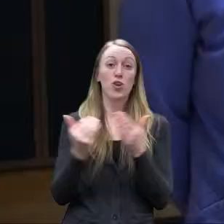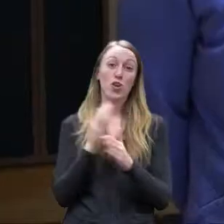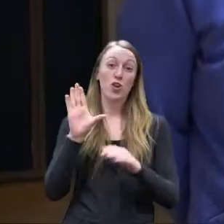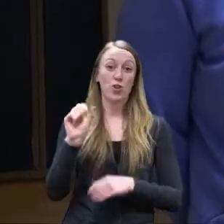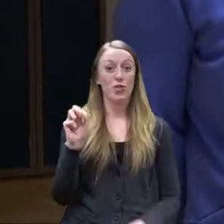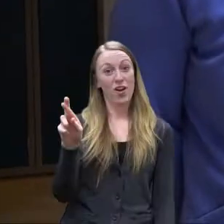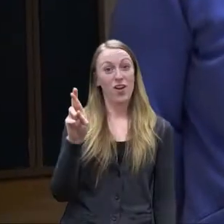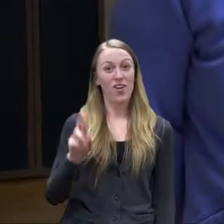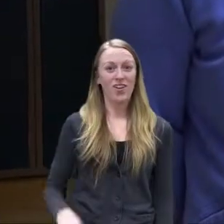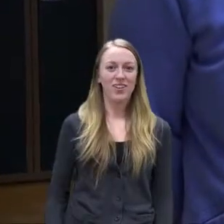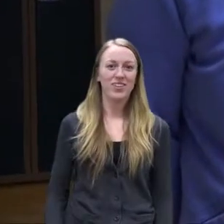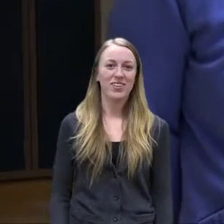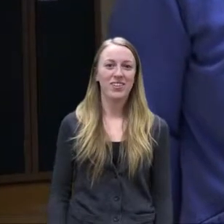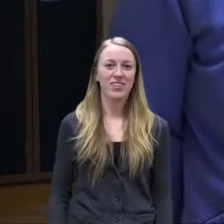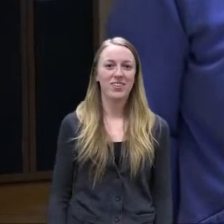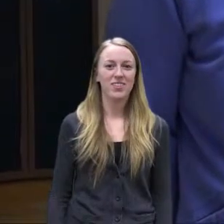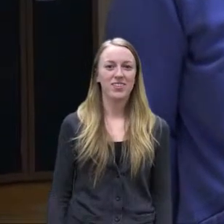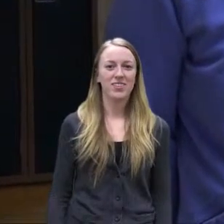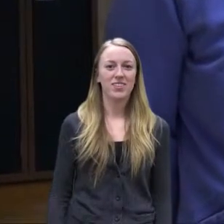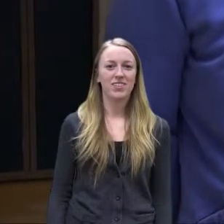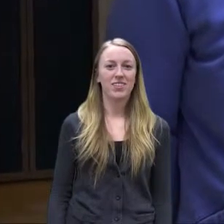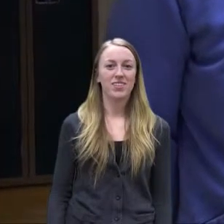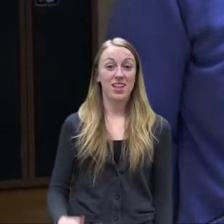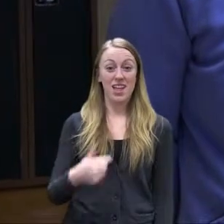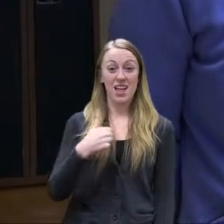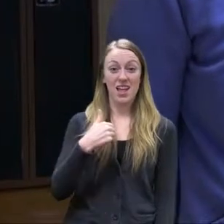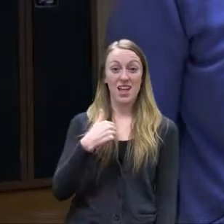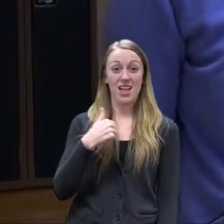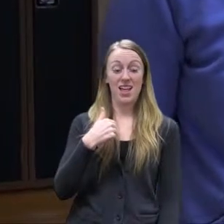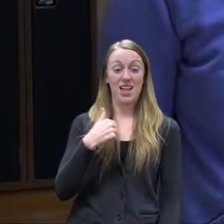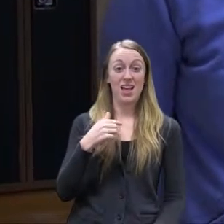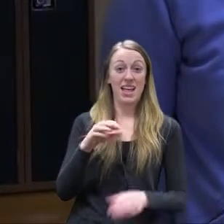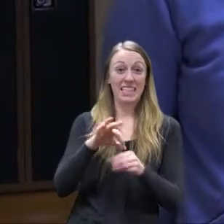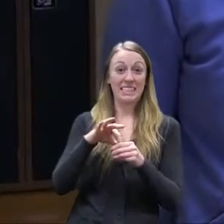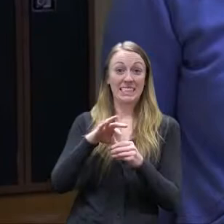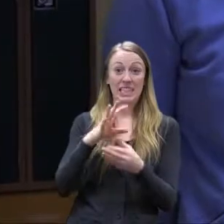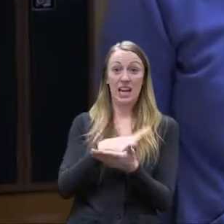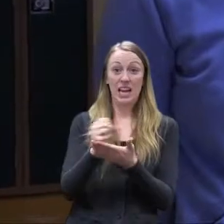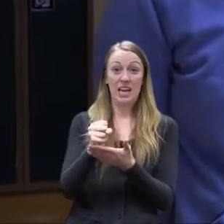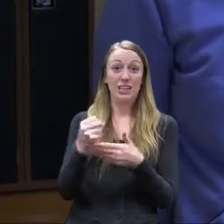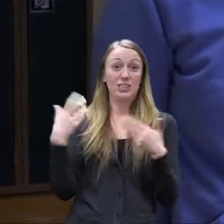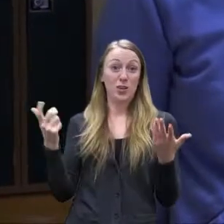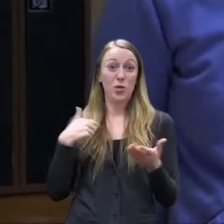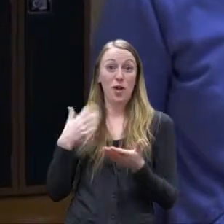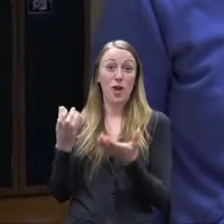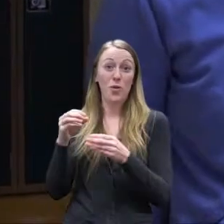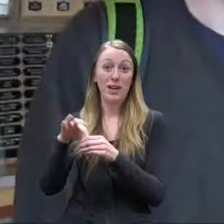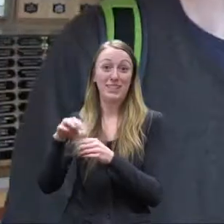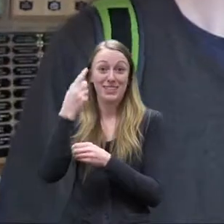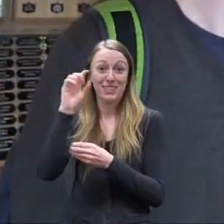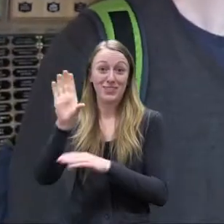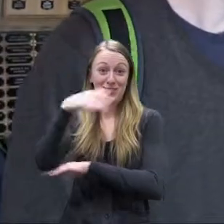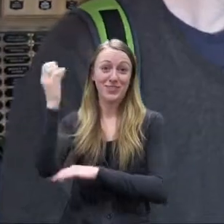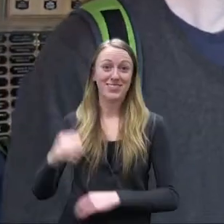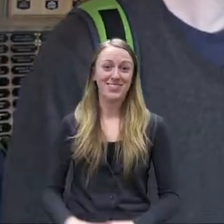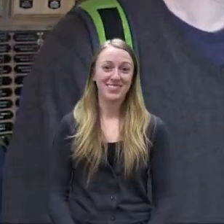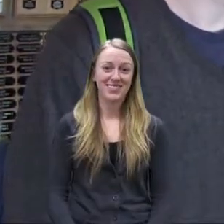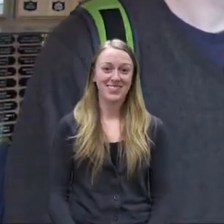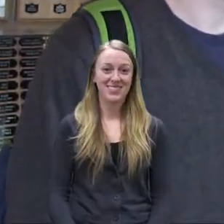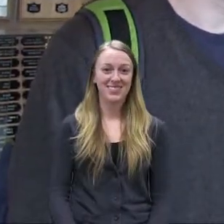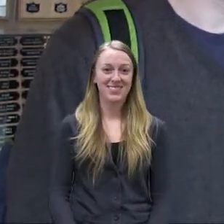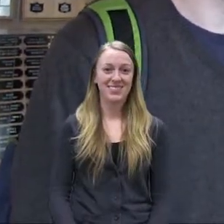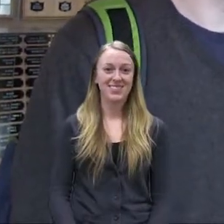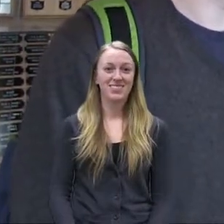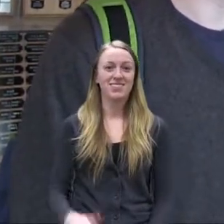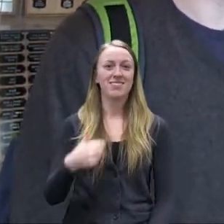car. Okay, ladies, what would you like for Christmas? I am out of Earl Grey tea and I would really like some Earl Grey tea for Christmas. So, what do you want for